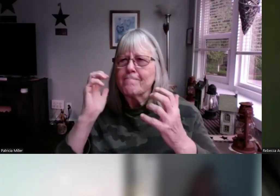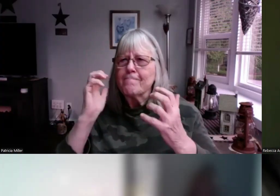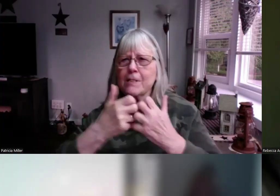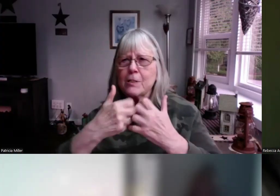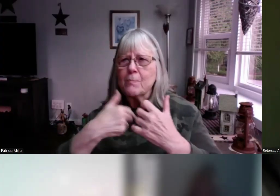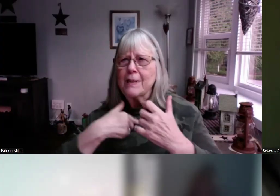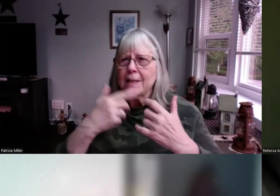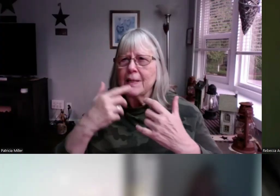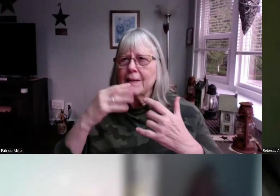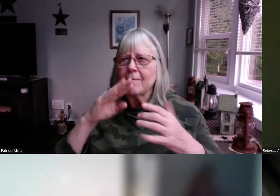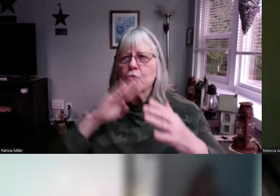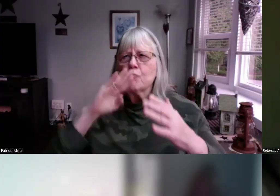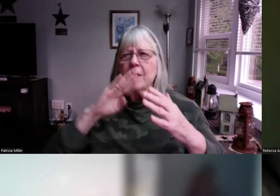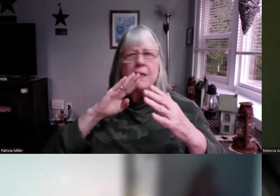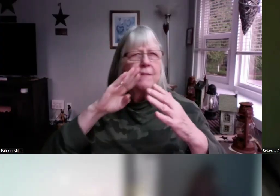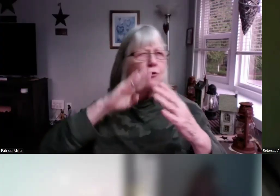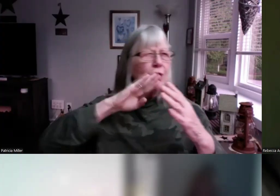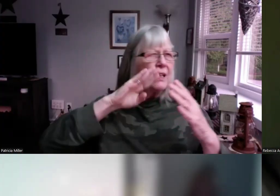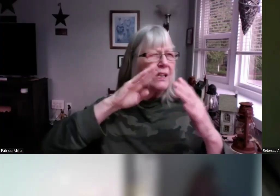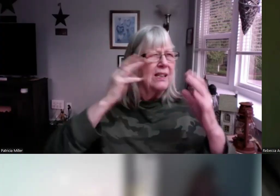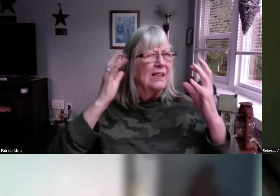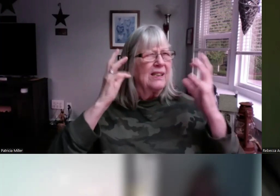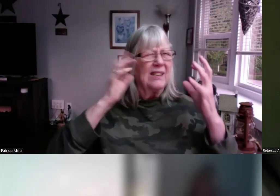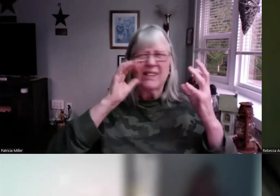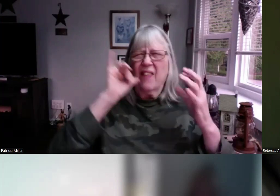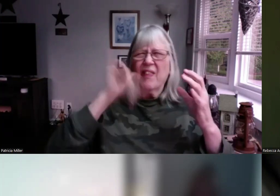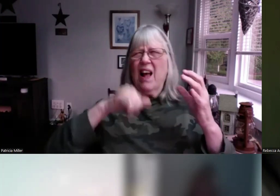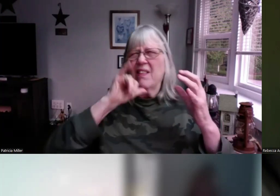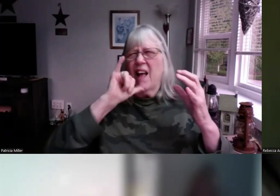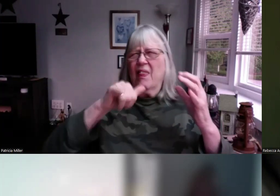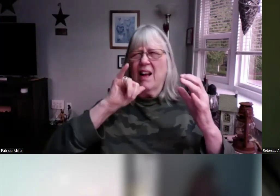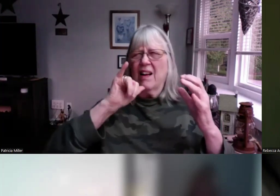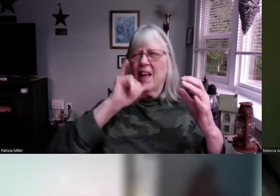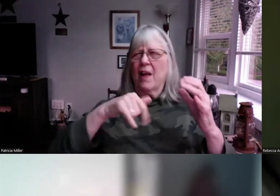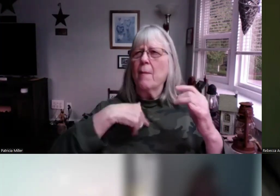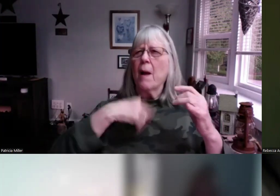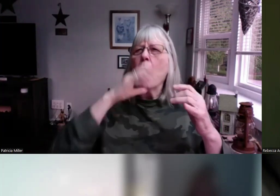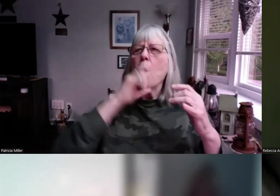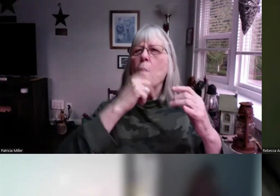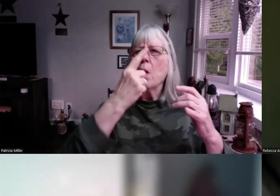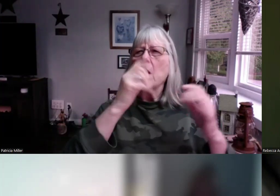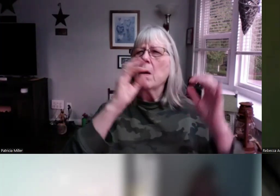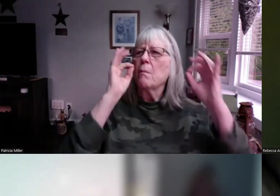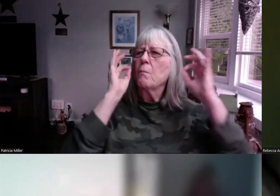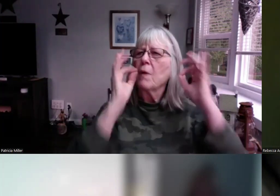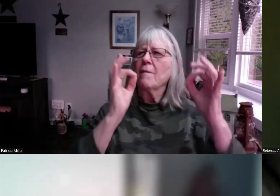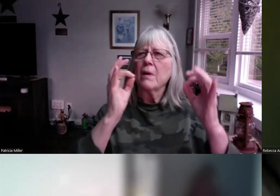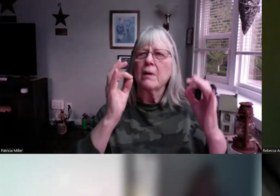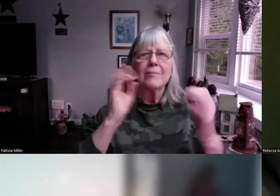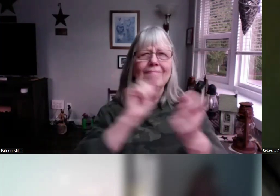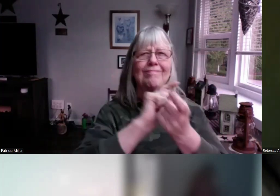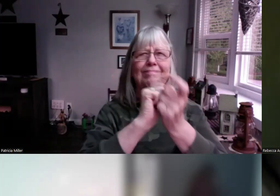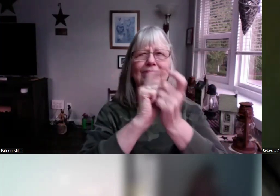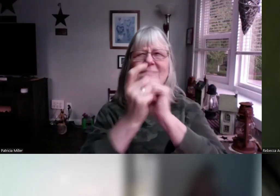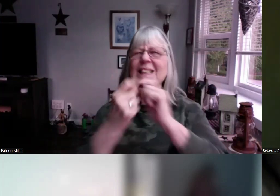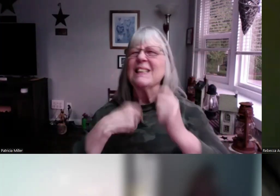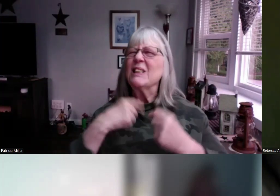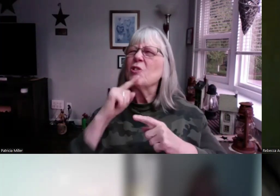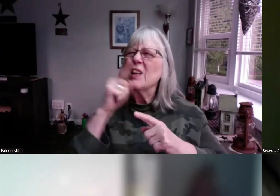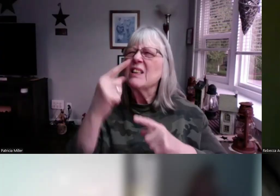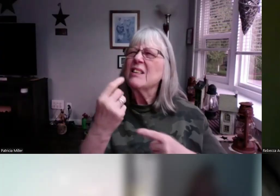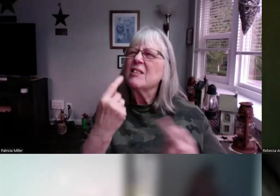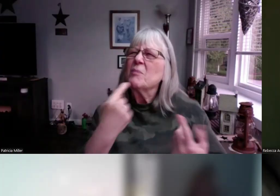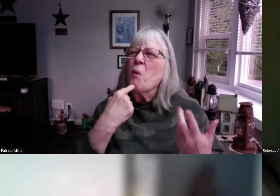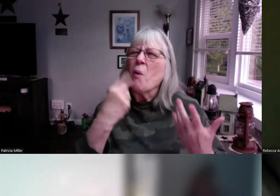it's like I hate it. It's the sound matching. It's frustrating me. It's not it's not like the old days, like it